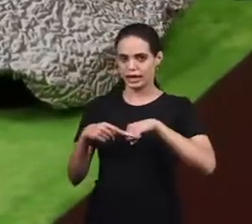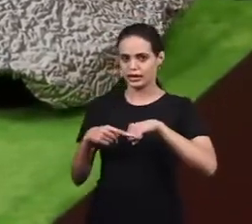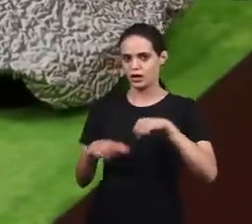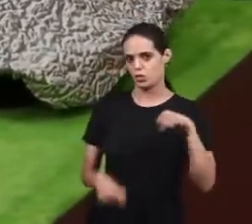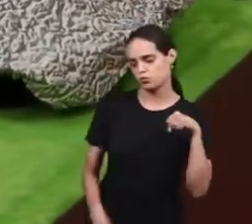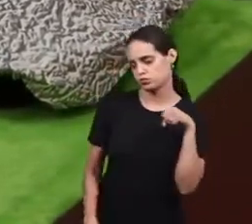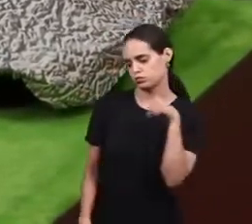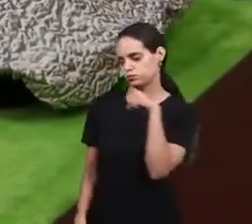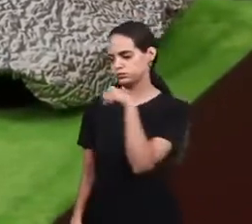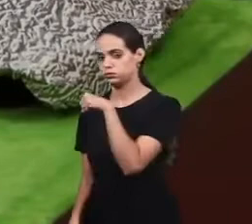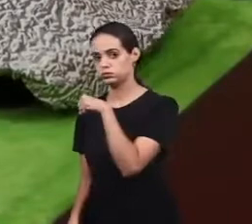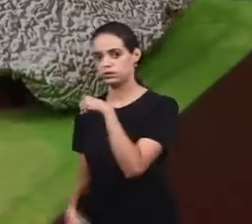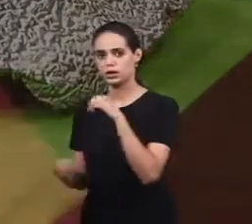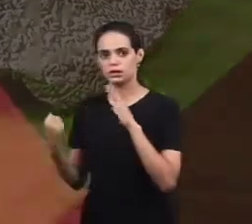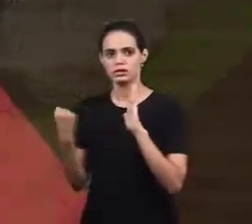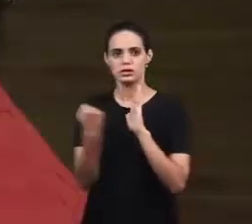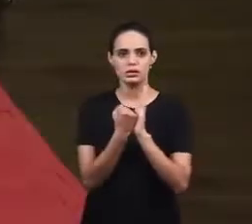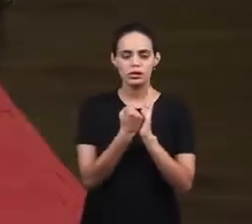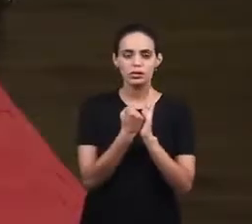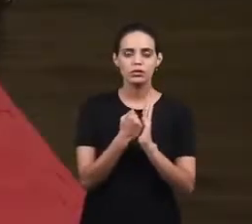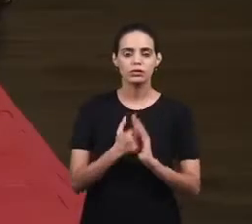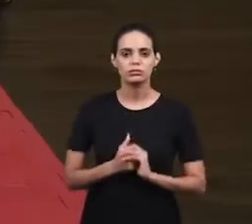sealed it. Now there was no way.